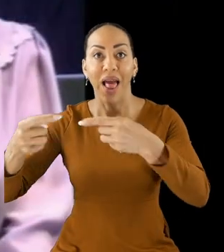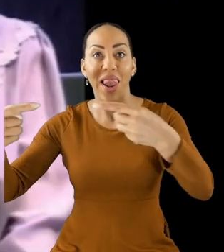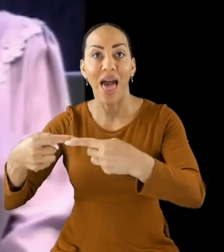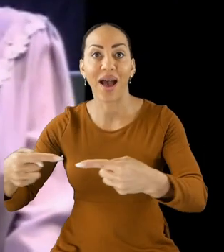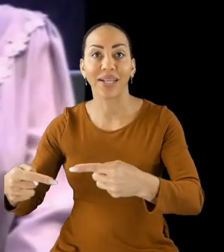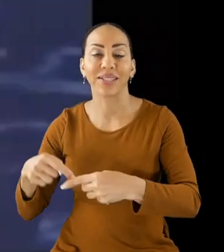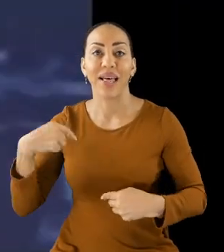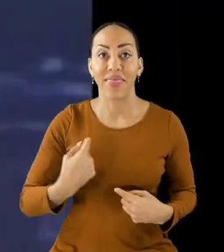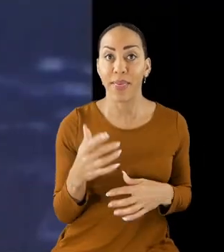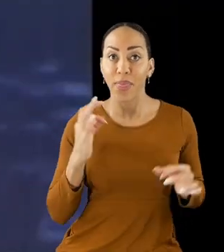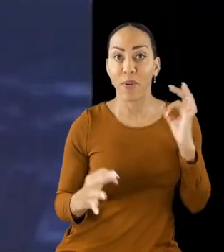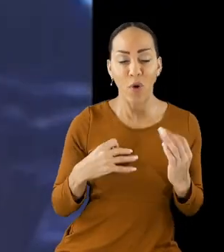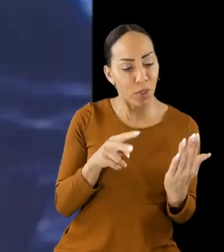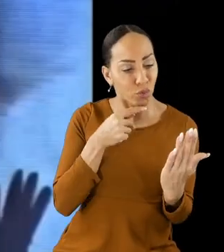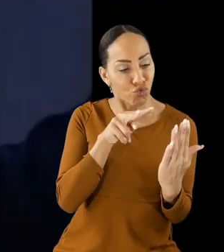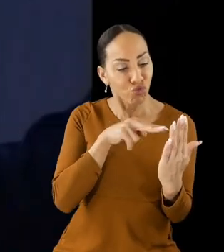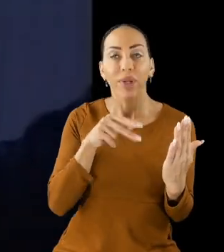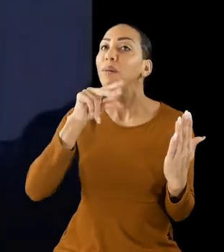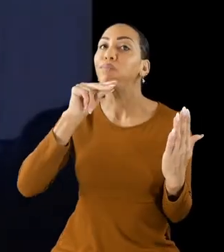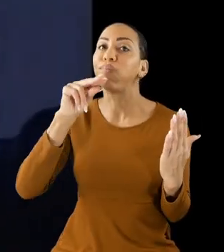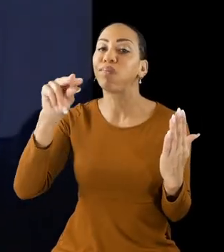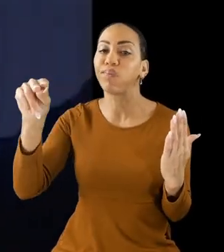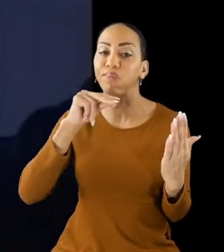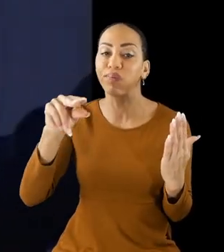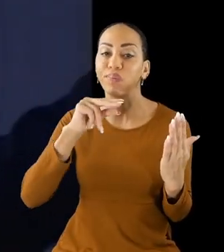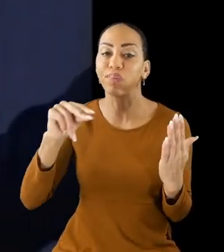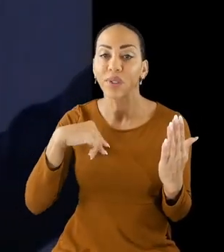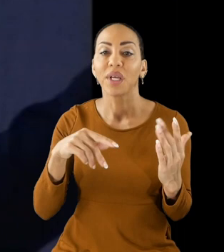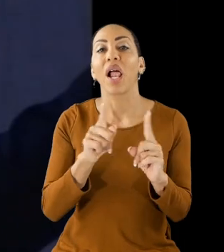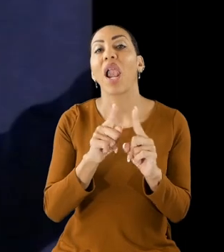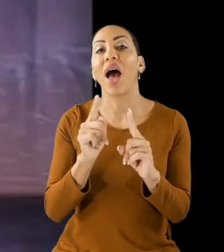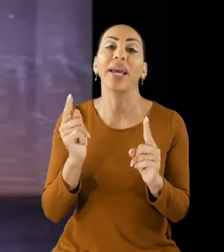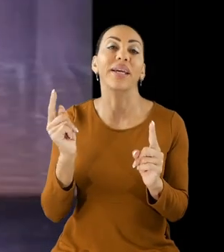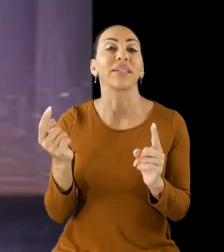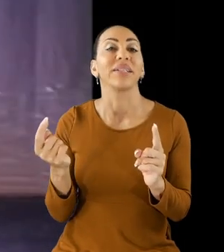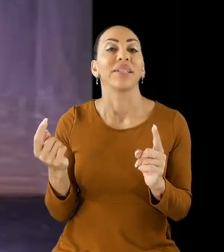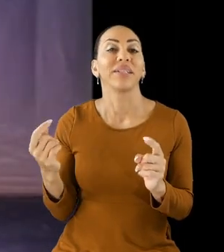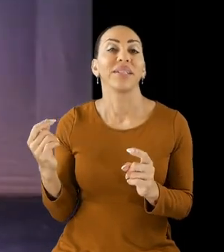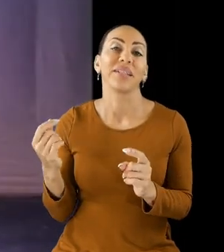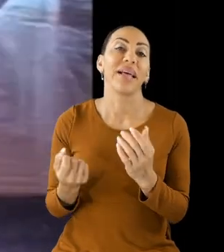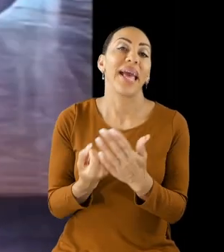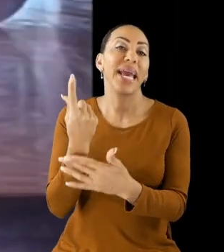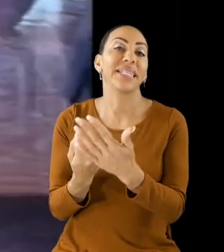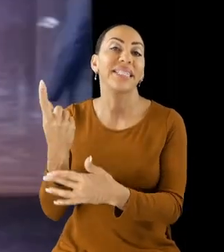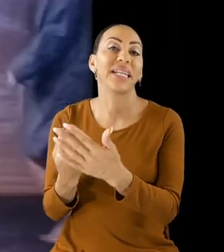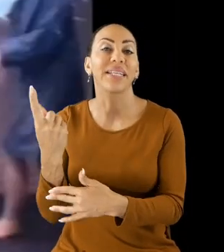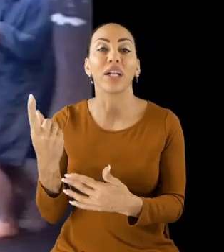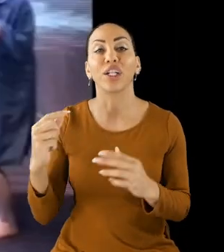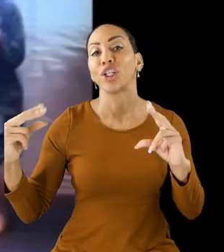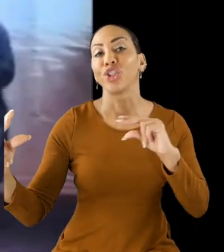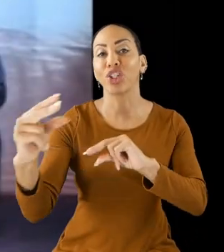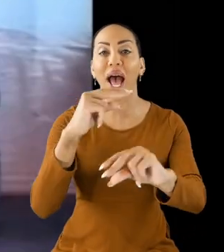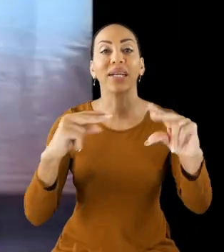aloud as soon as they appeared. It included dialogue written intentionally for the performers, but also incidental chat going on at the time